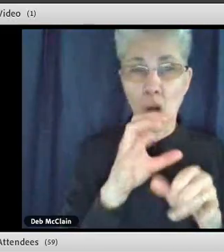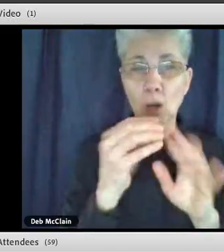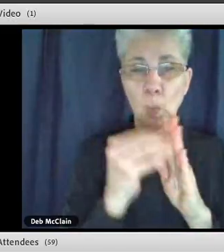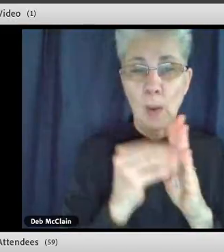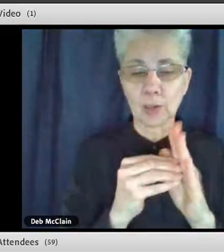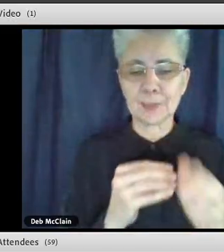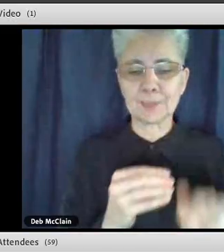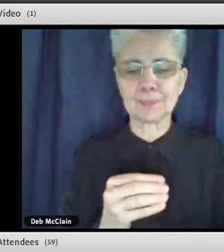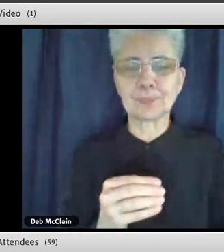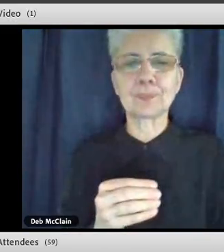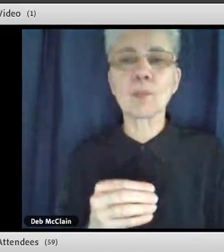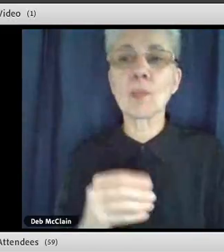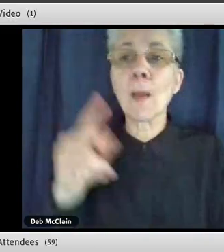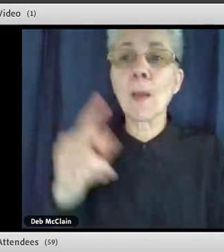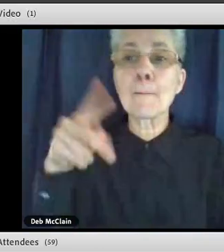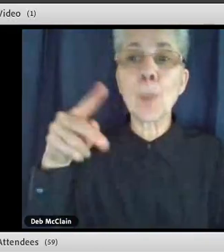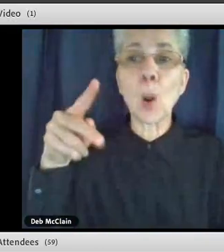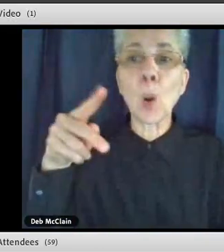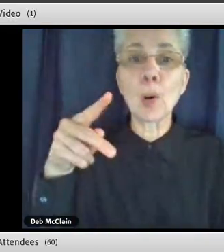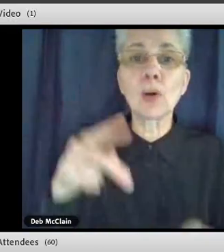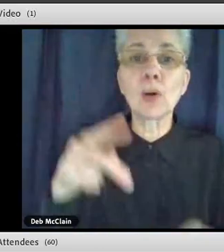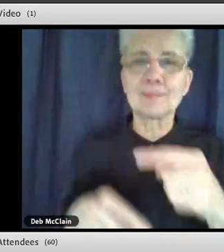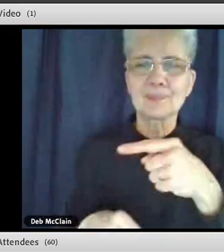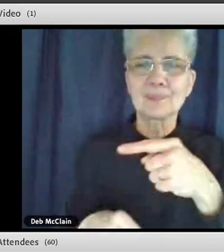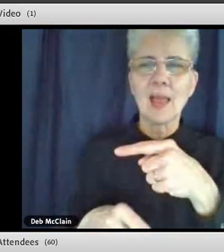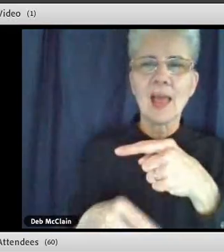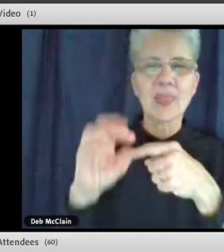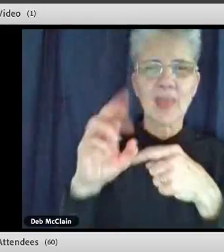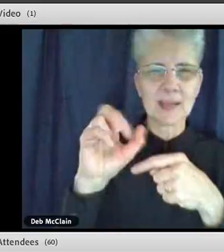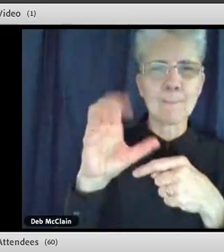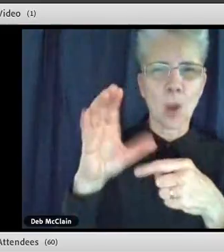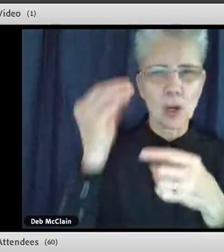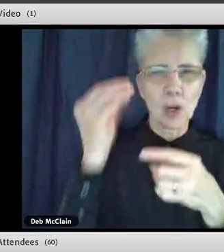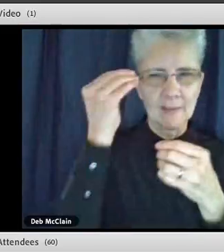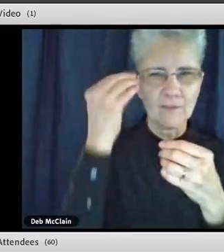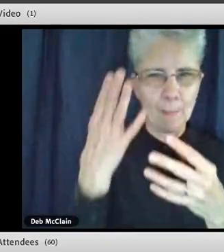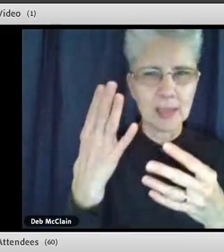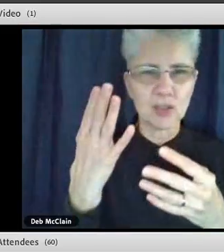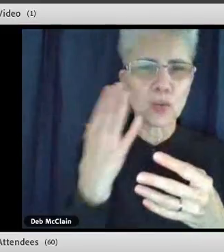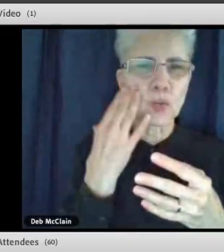in purple, that's my MARC information. So that, the